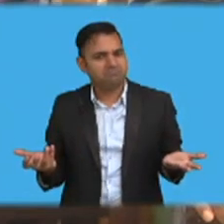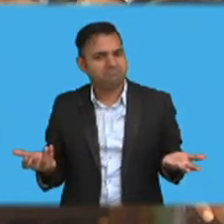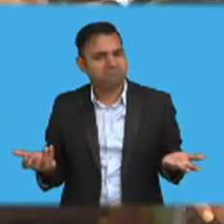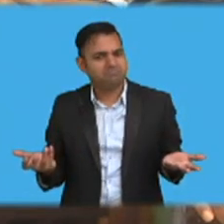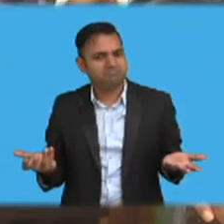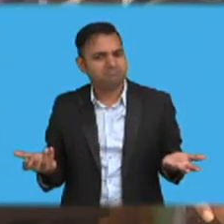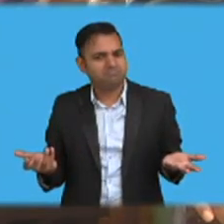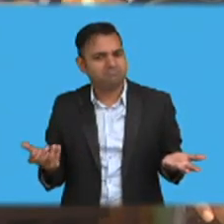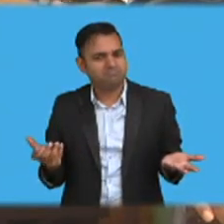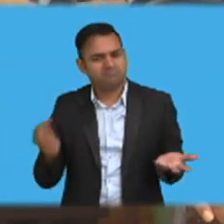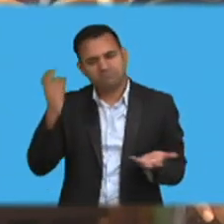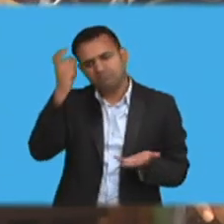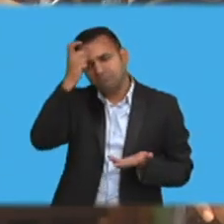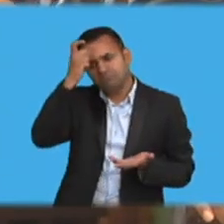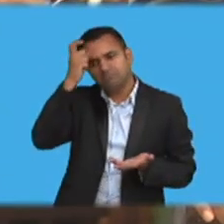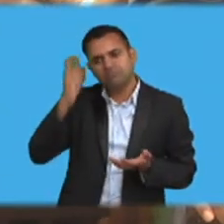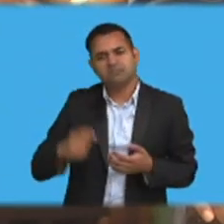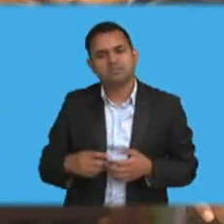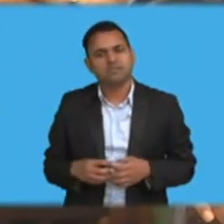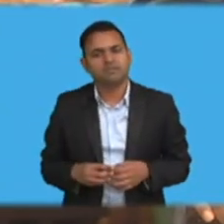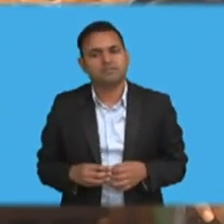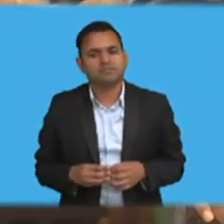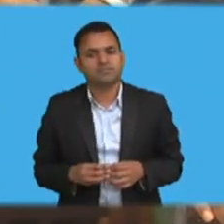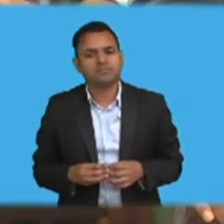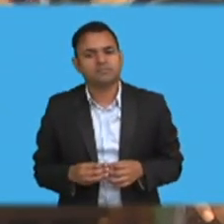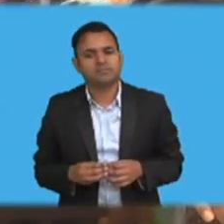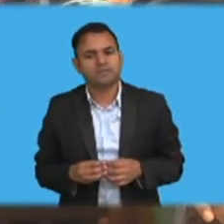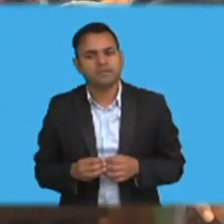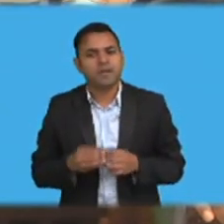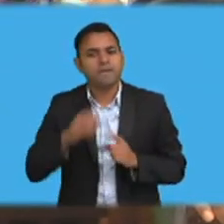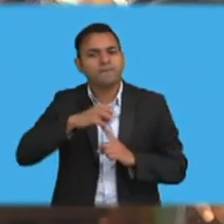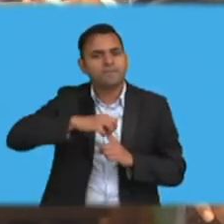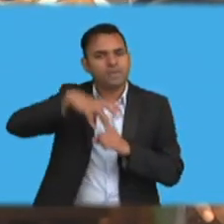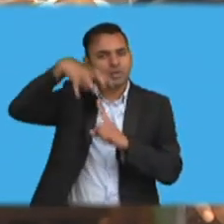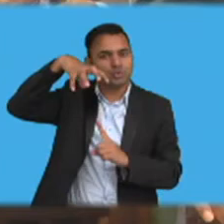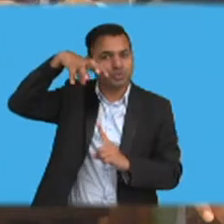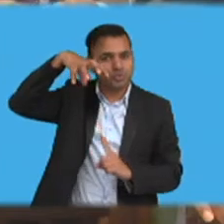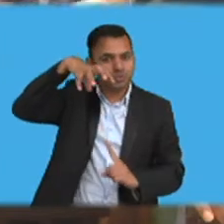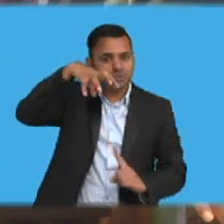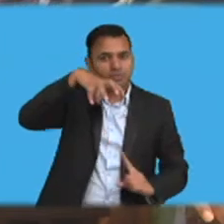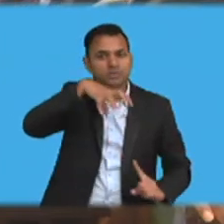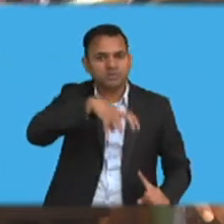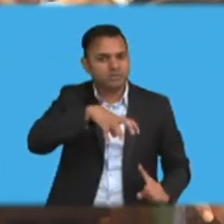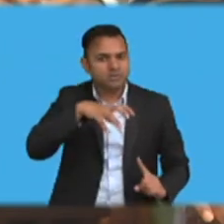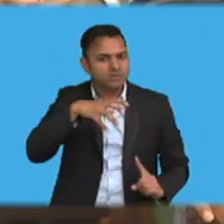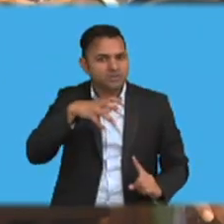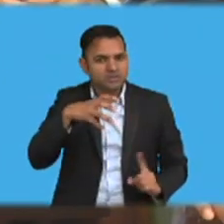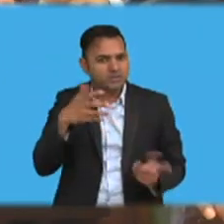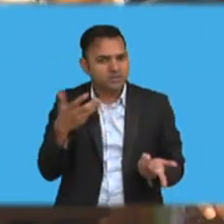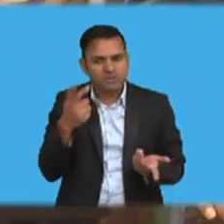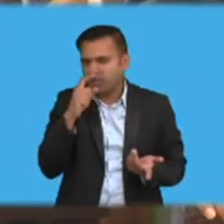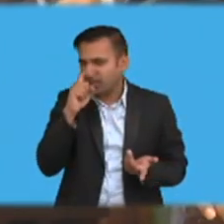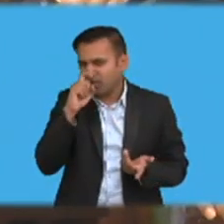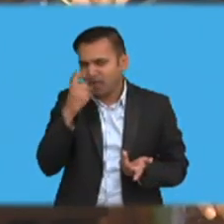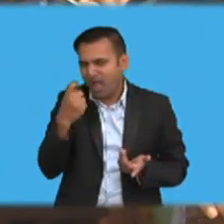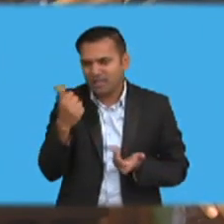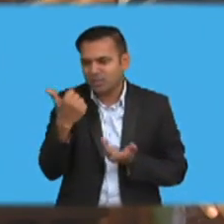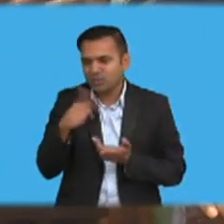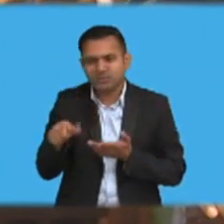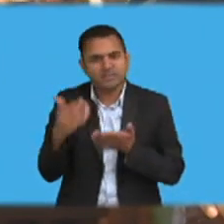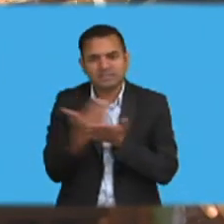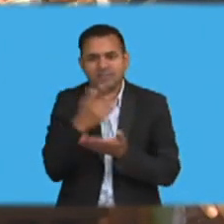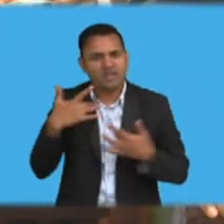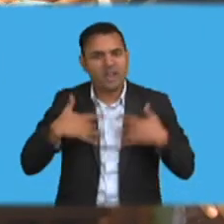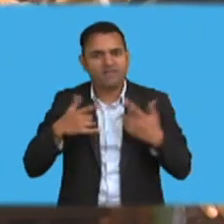aircrafts. The most basic training requires several hours of theory and several practical jumps with